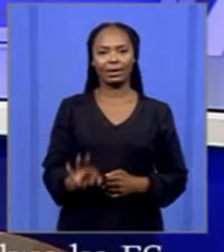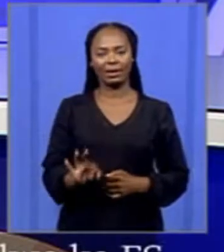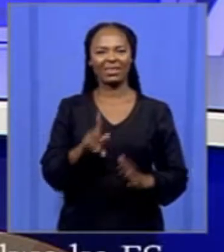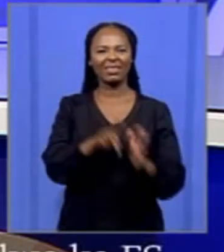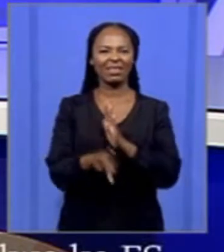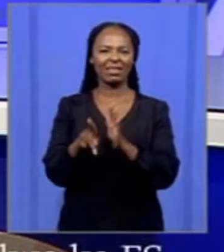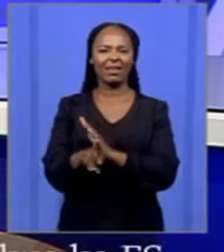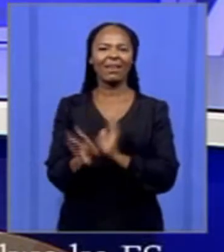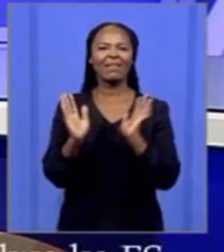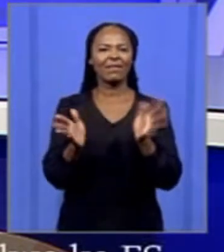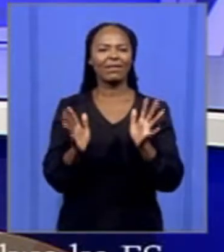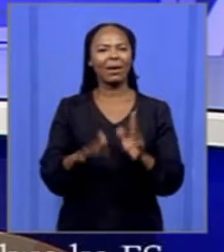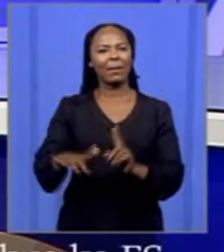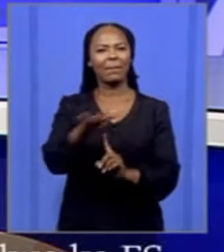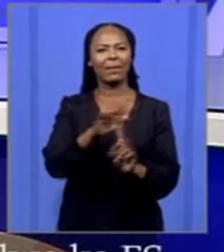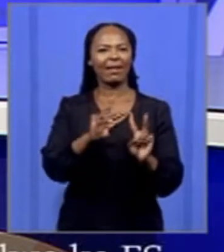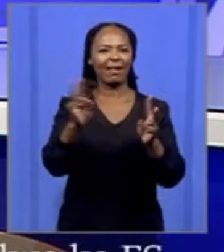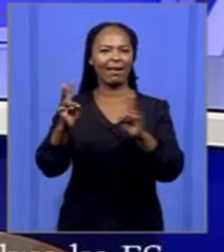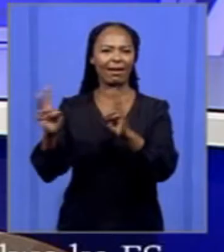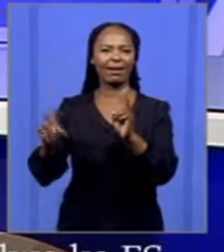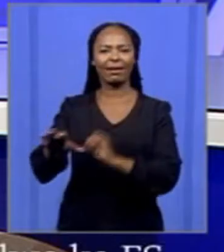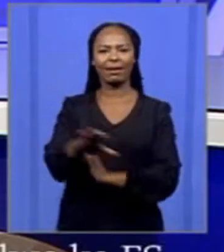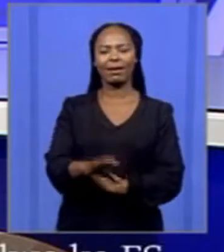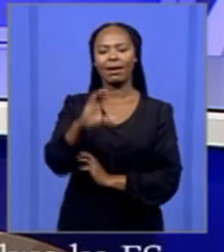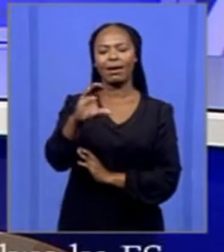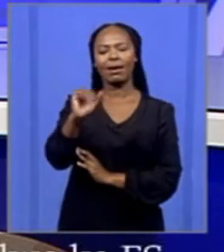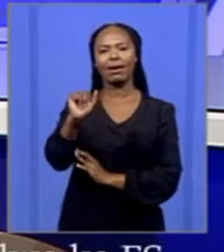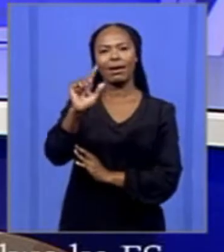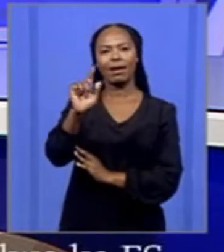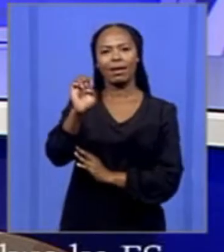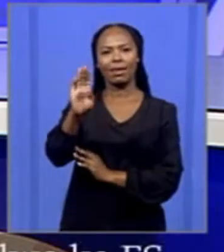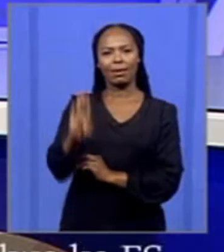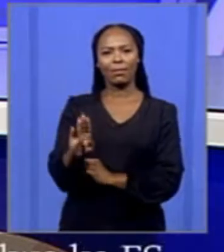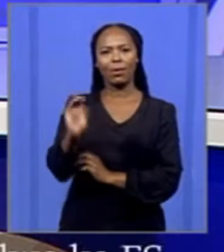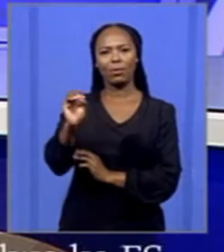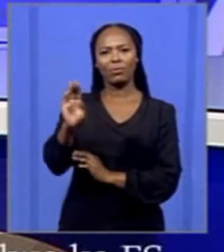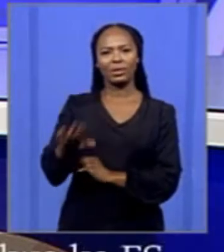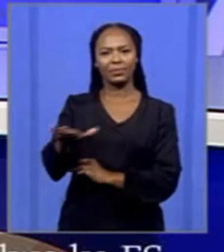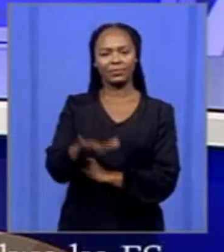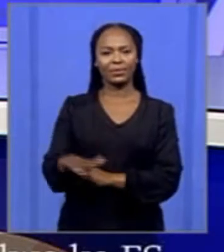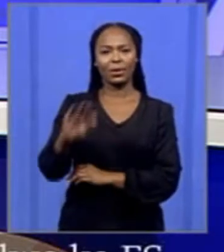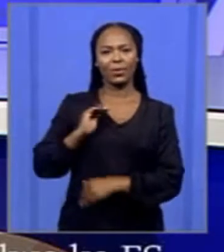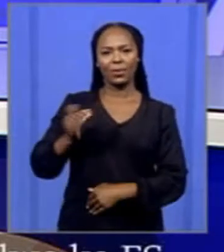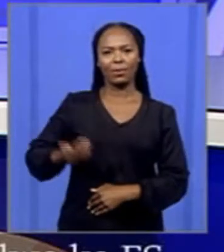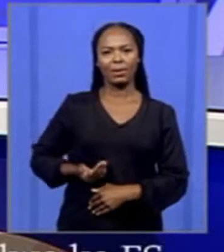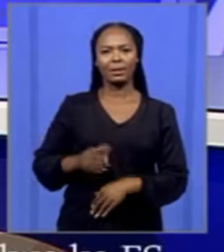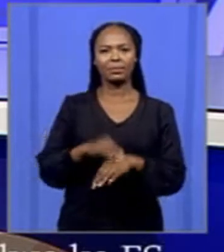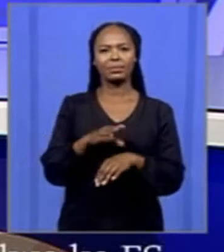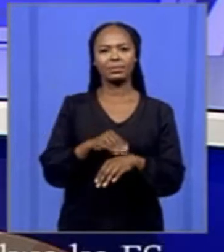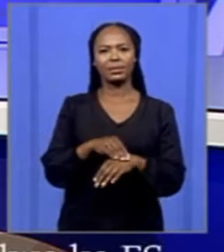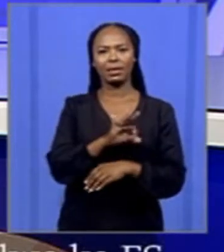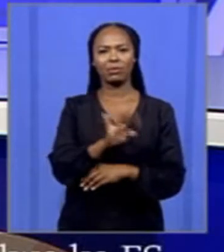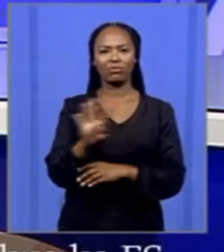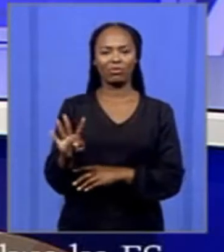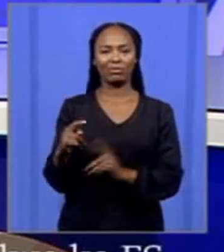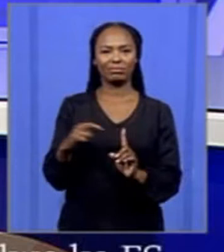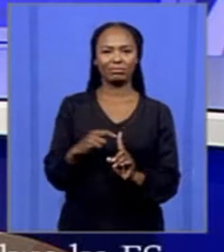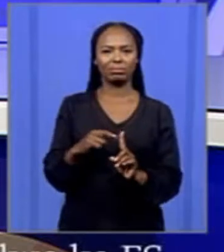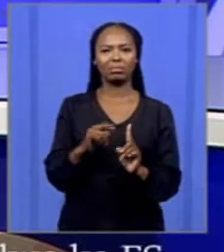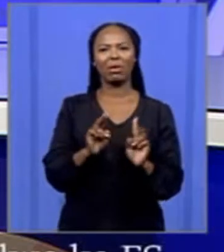bolailwe ditiragalong tšeo di fapanego ka Caleb Motshabi ka Bloemfontein. Mosadi wa mengwage 34 o hweditšwe